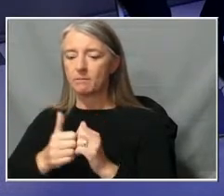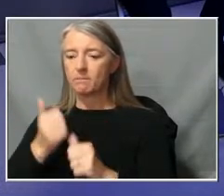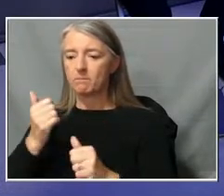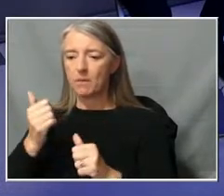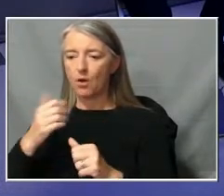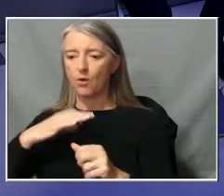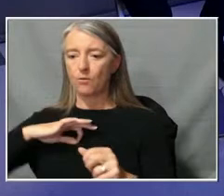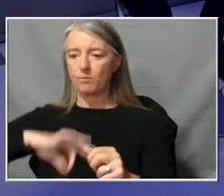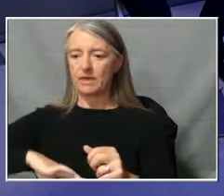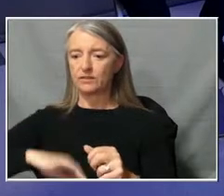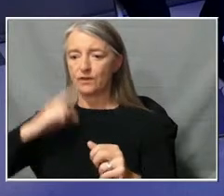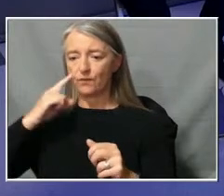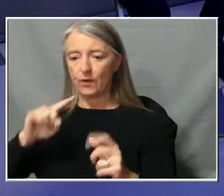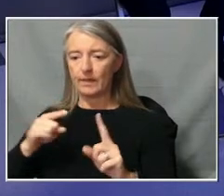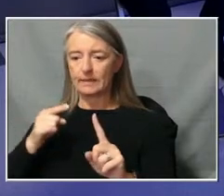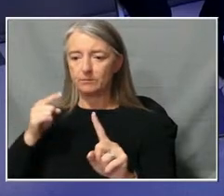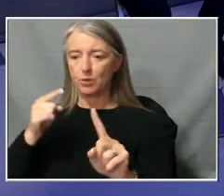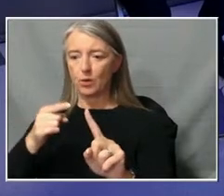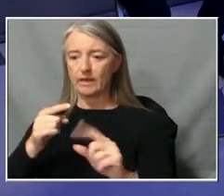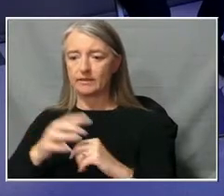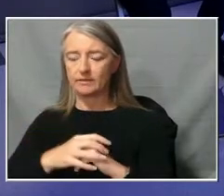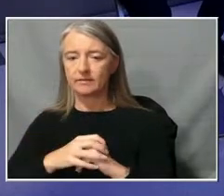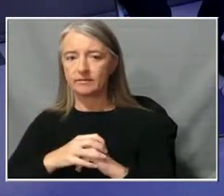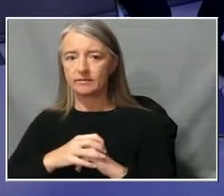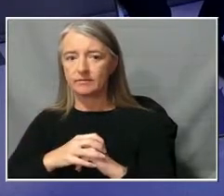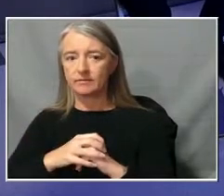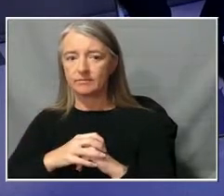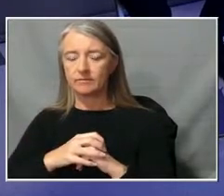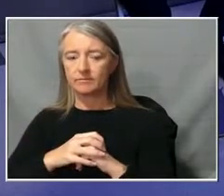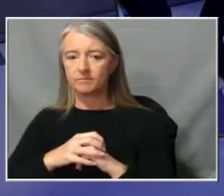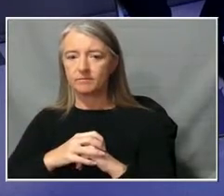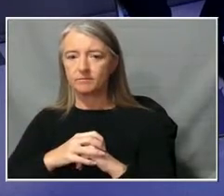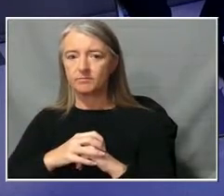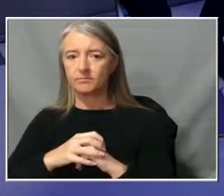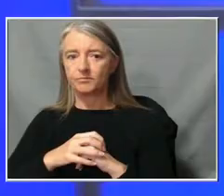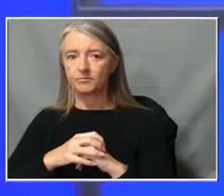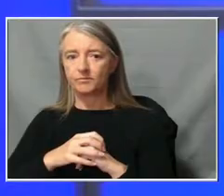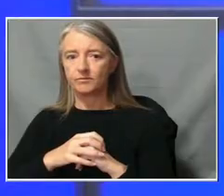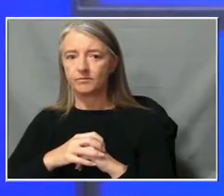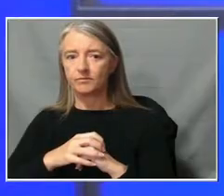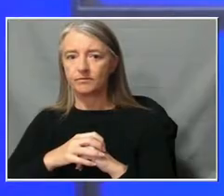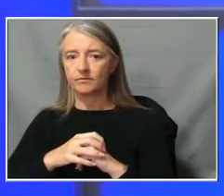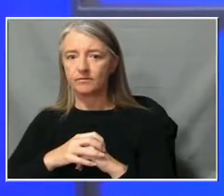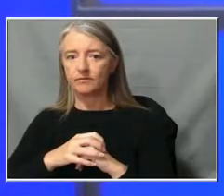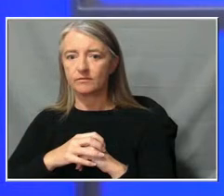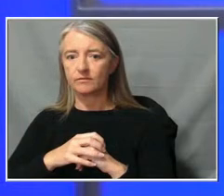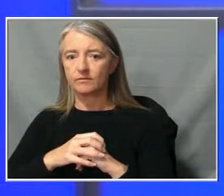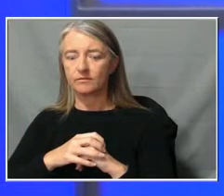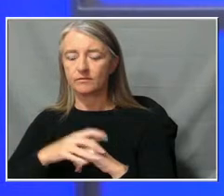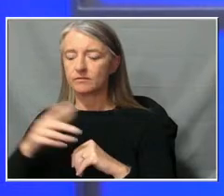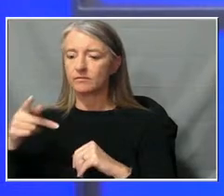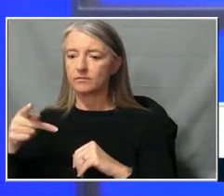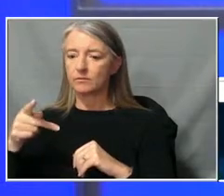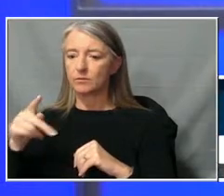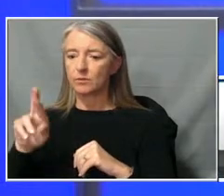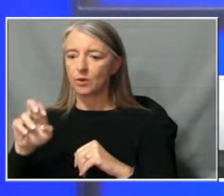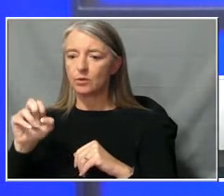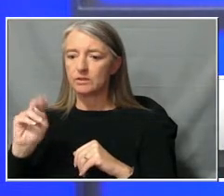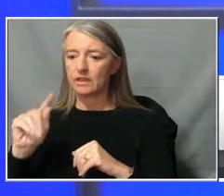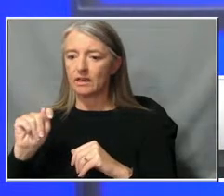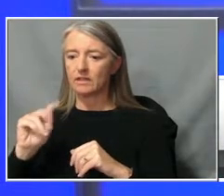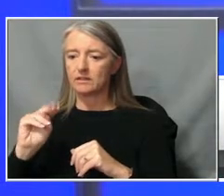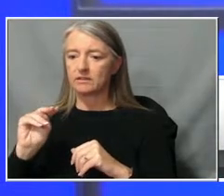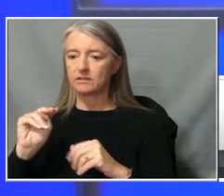beneficial for at this point? So again, proton therapy can benefit lots of